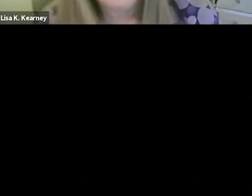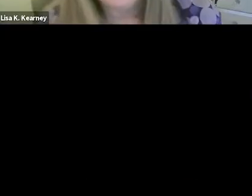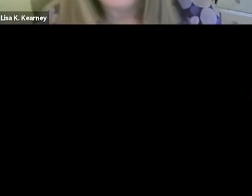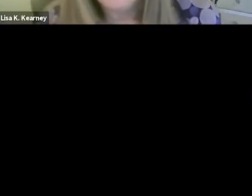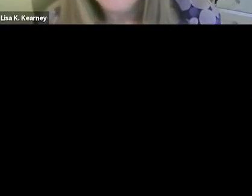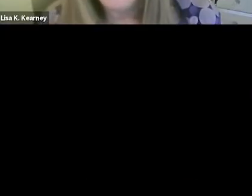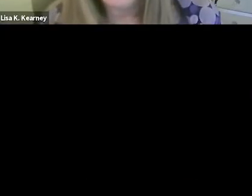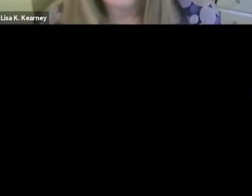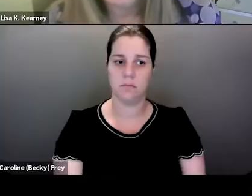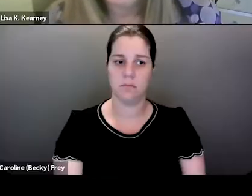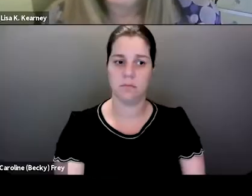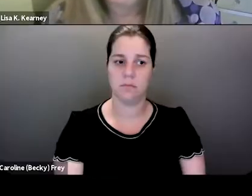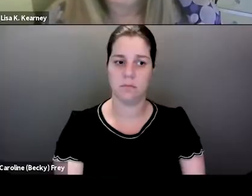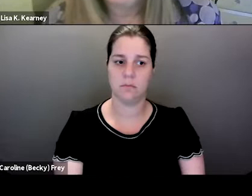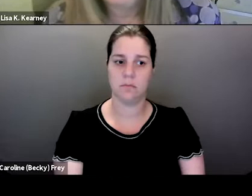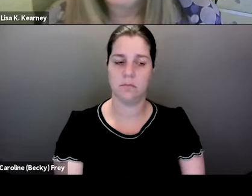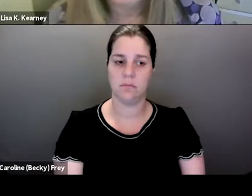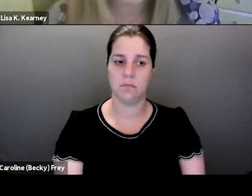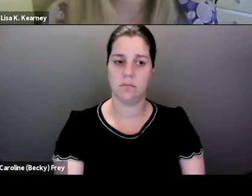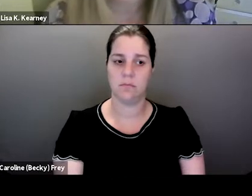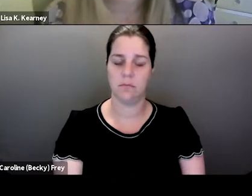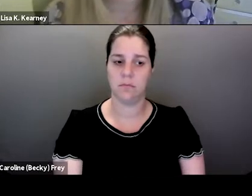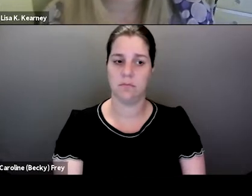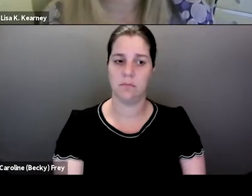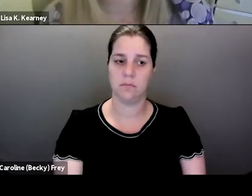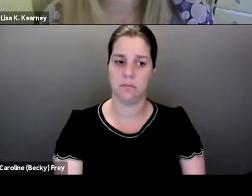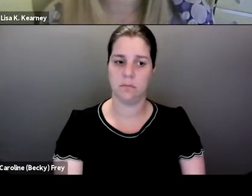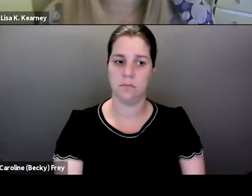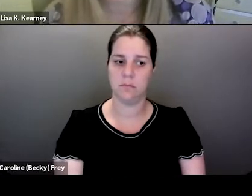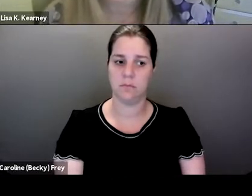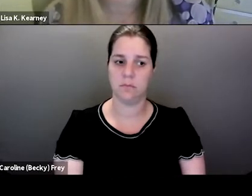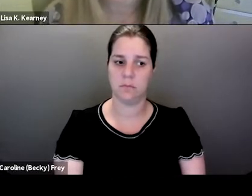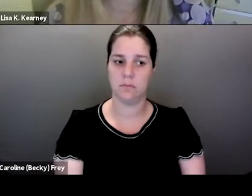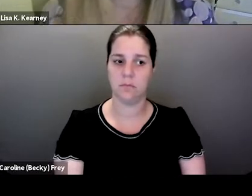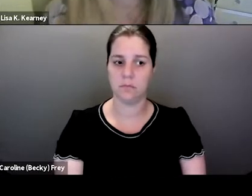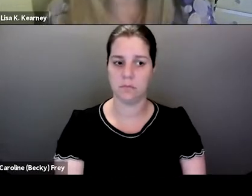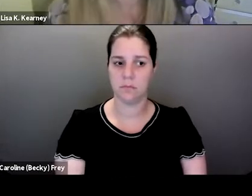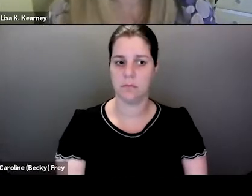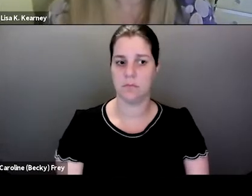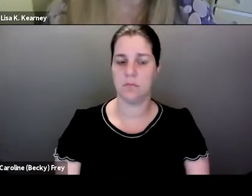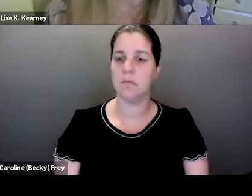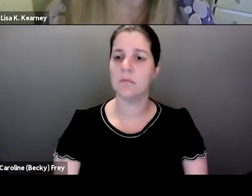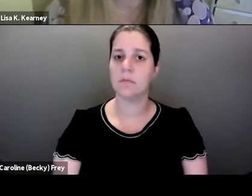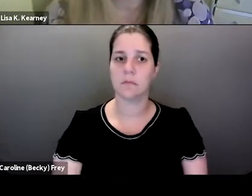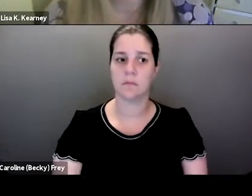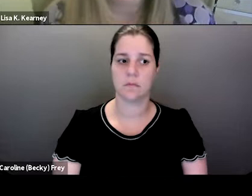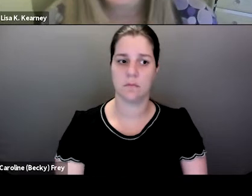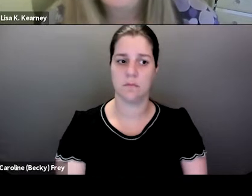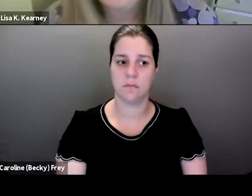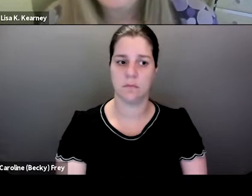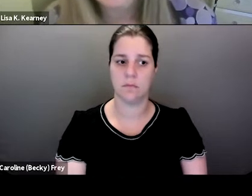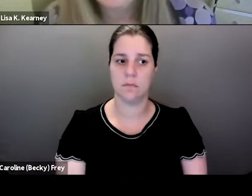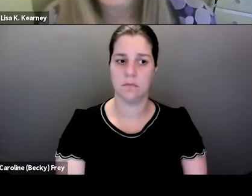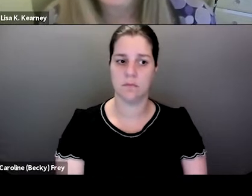Thanks, Maddie. I always love listening to you and hearing all the results of your wonderful work, which have informed us over in the Veterans